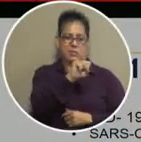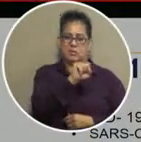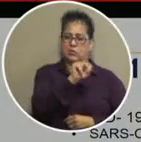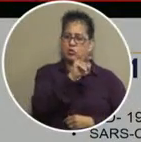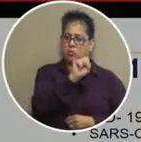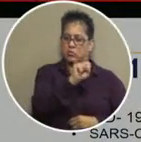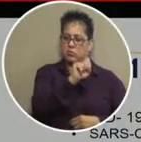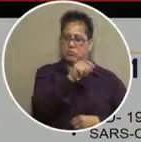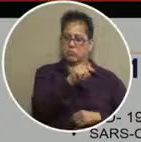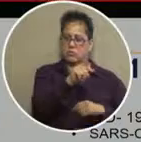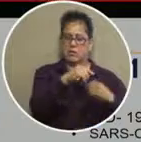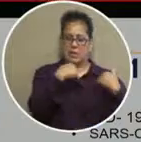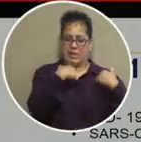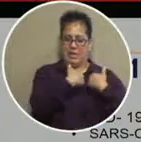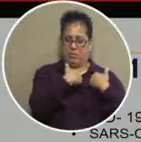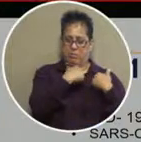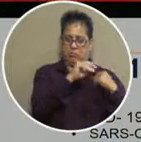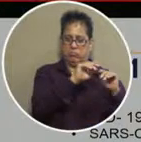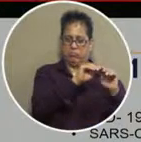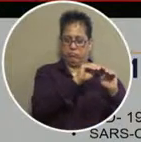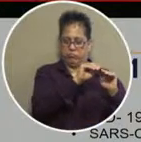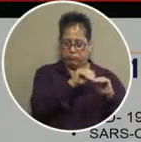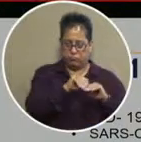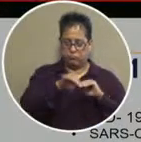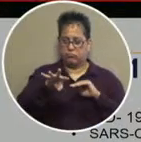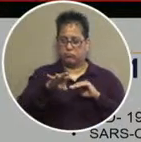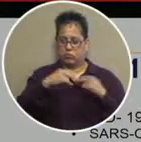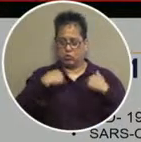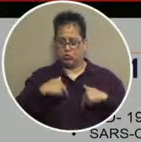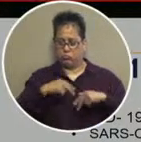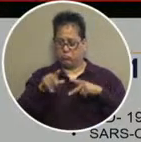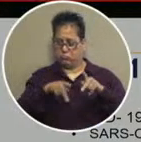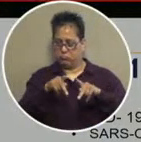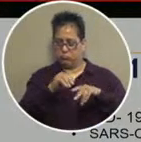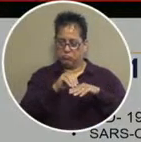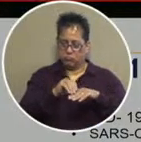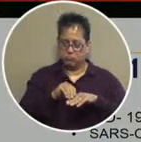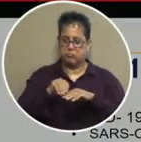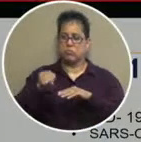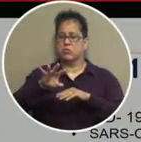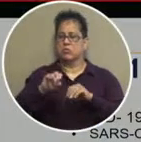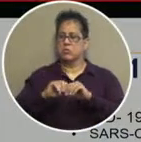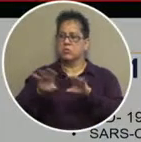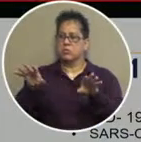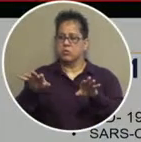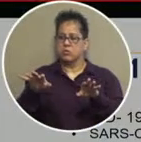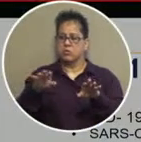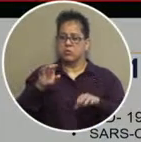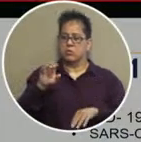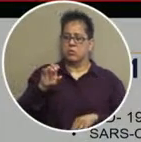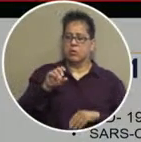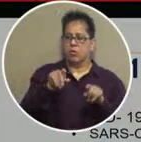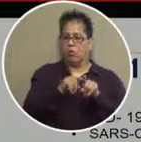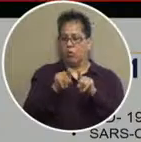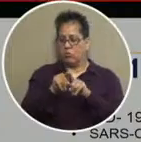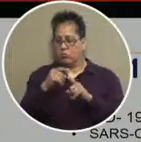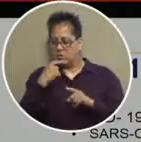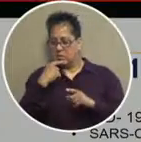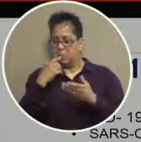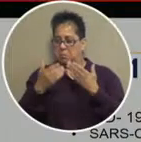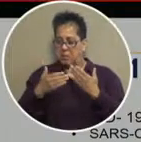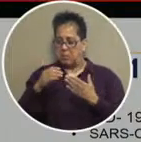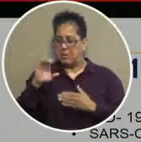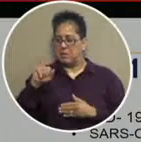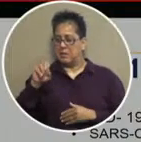jumped from an animal species to the human. The MERS-CoV, it is believed that it jumped also from camels to